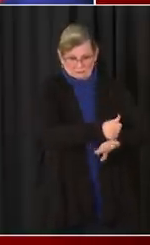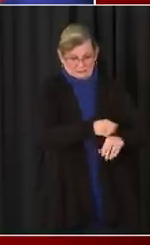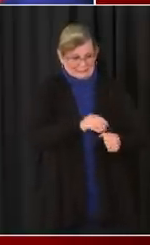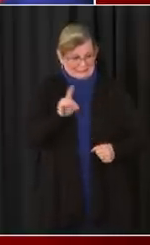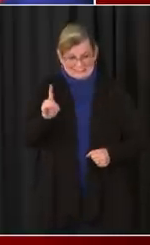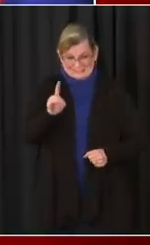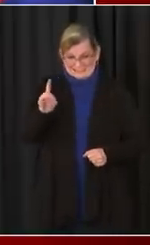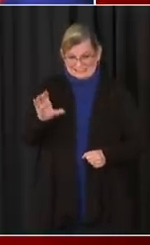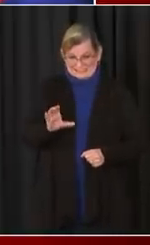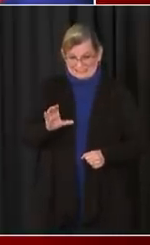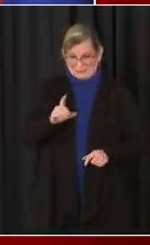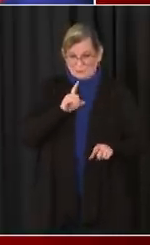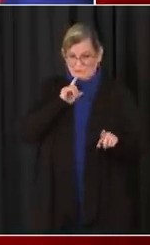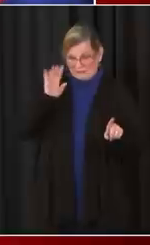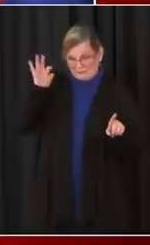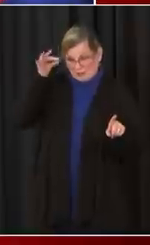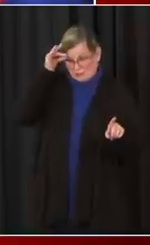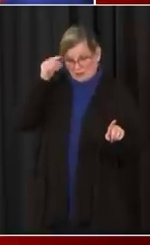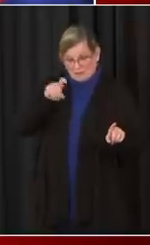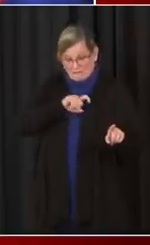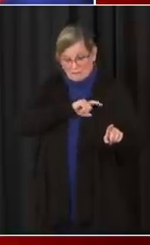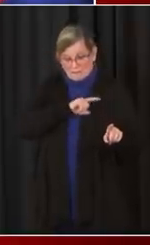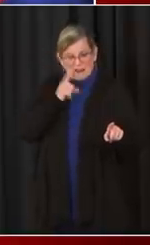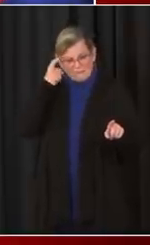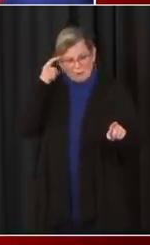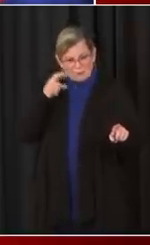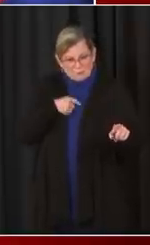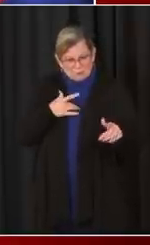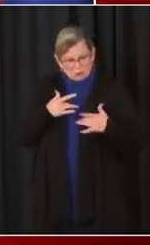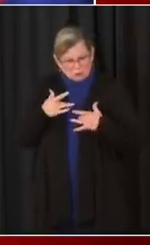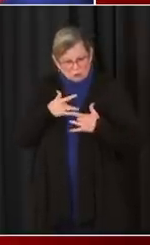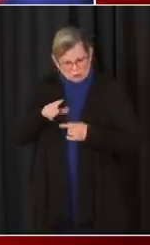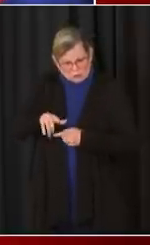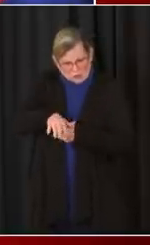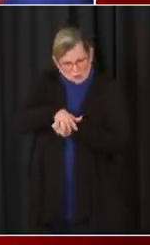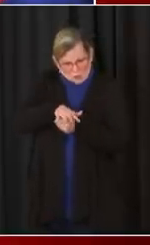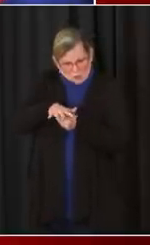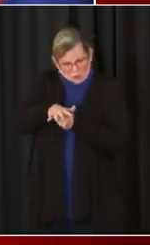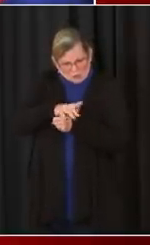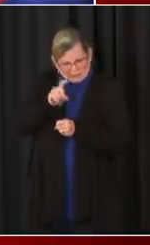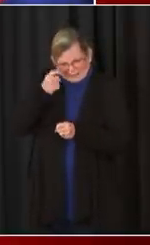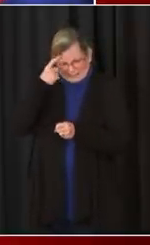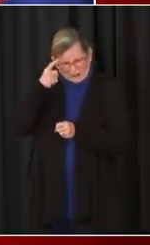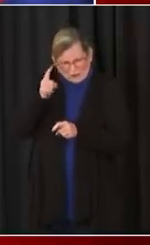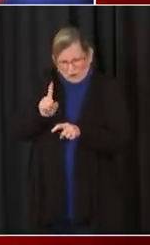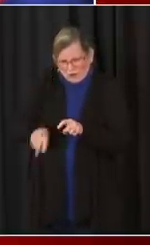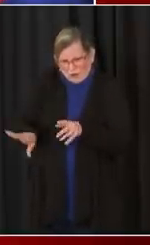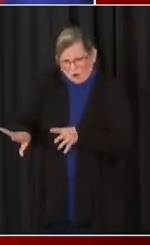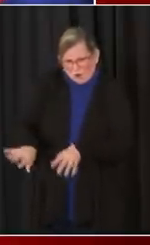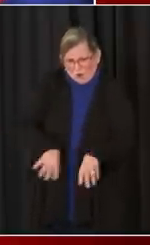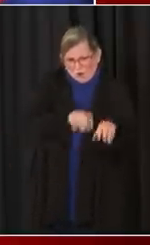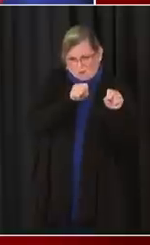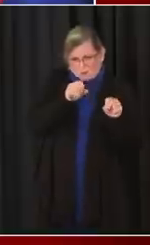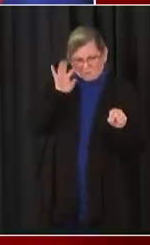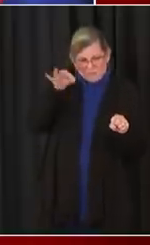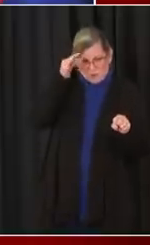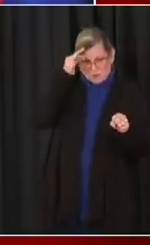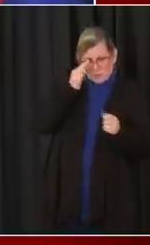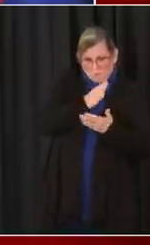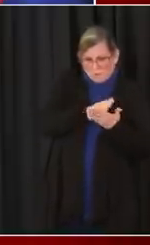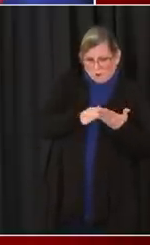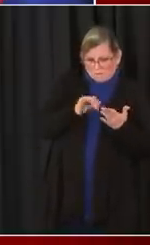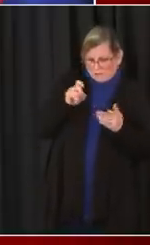Columbia was the federal government's concern that the local jurisdiction could not overtake the federal part